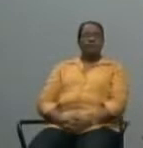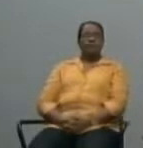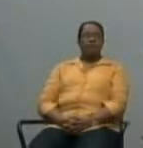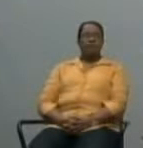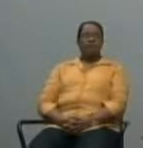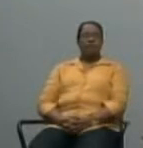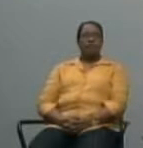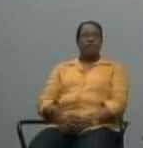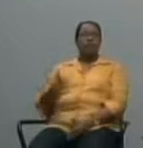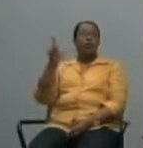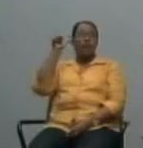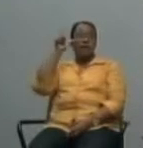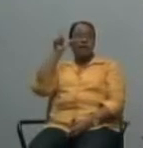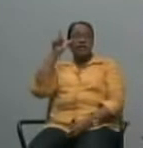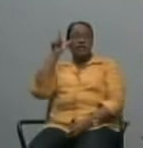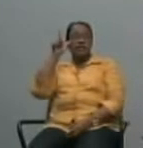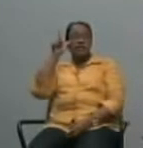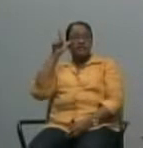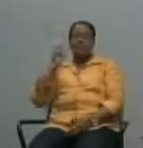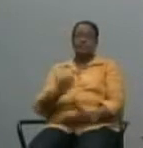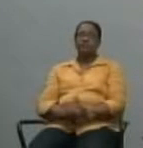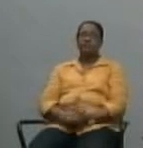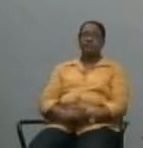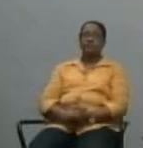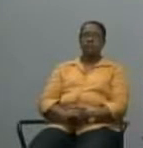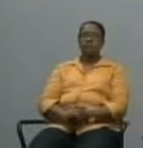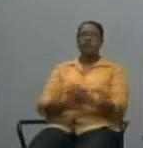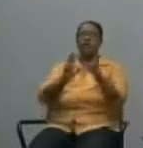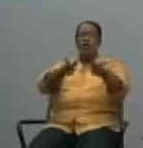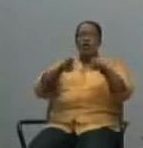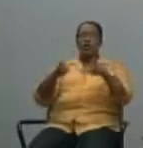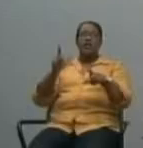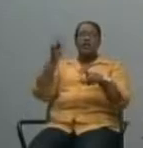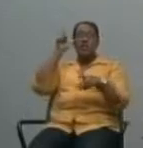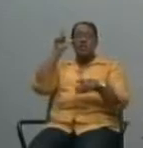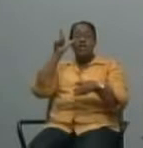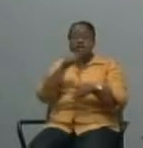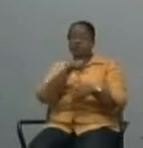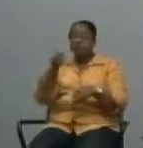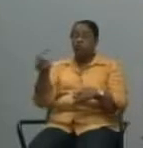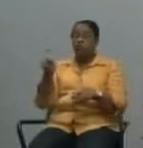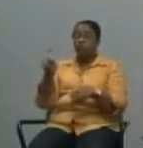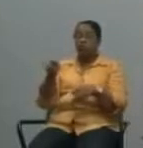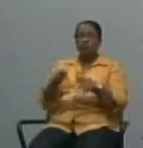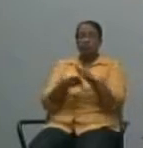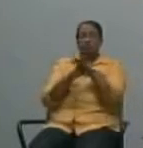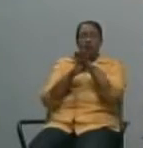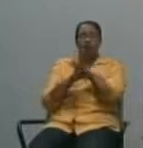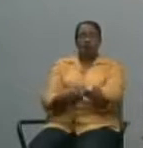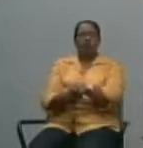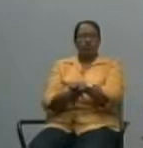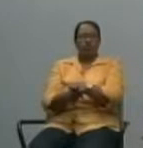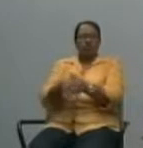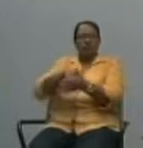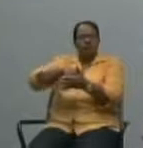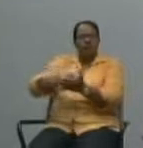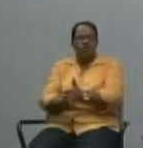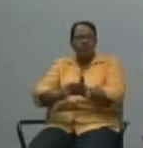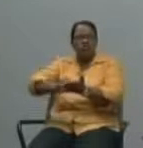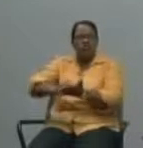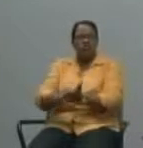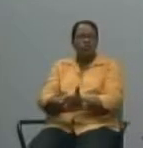we heard, "Listen to this, you who trample on the needy and try to suppress the poor